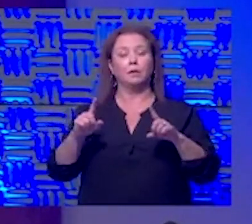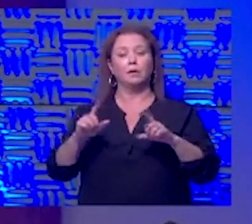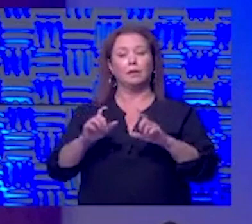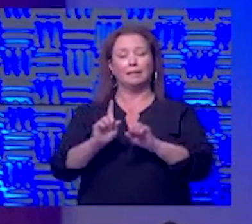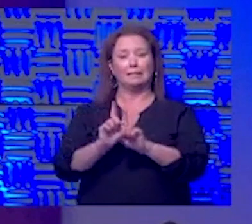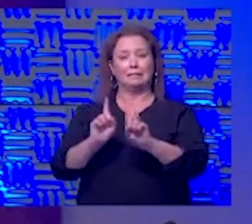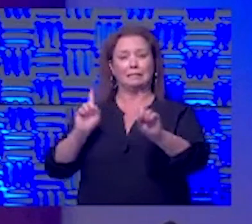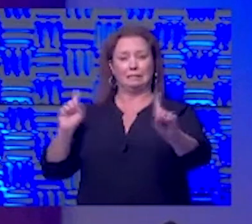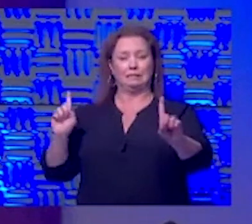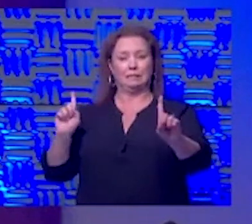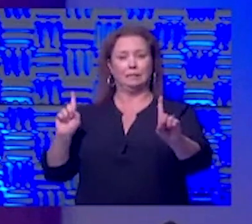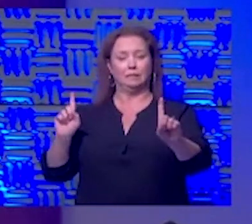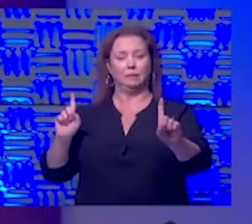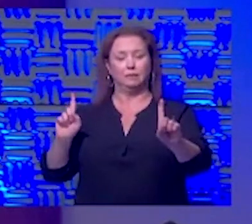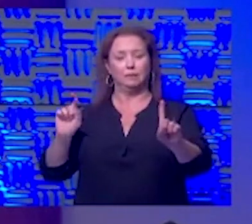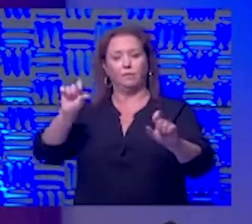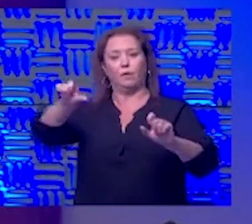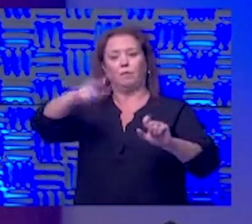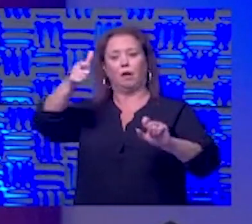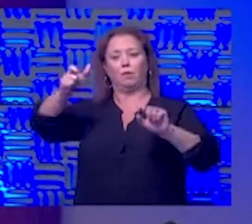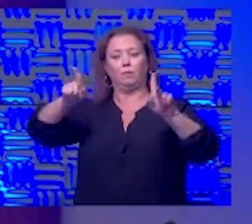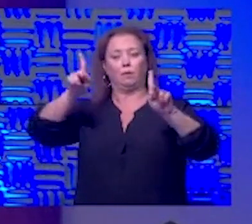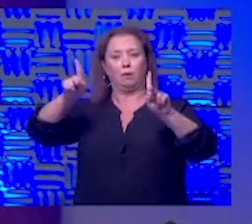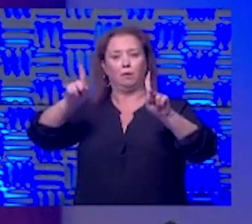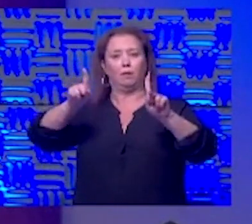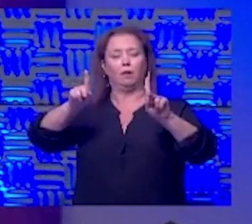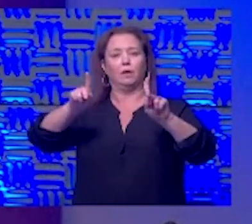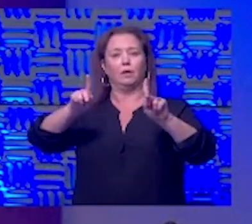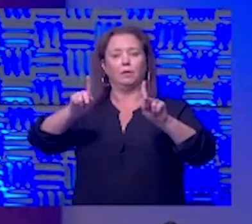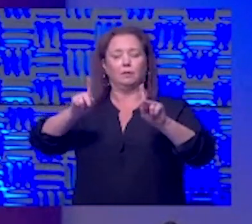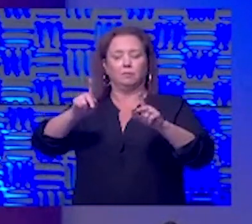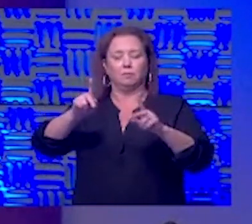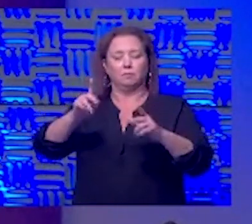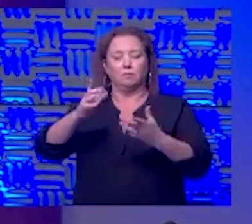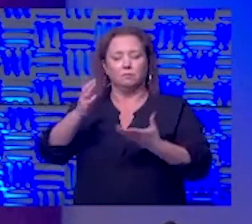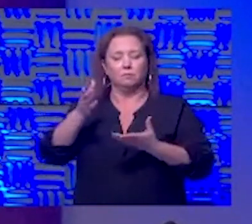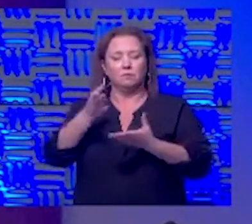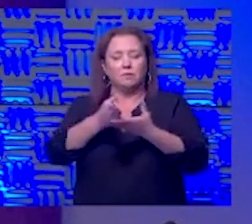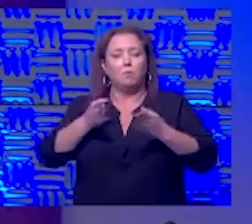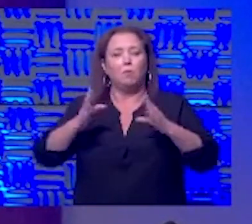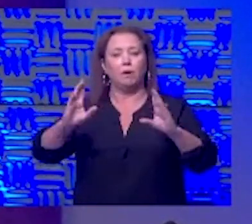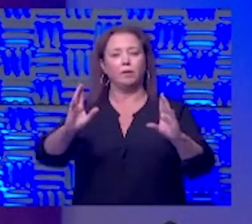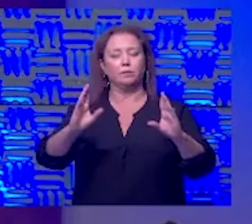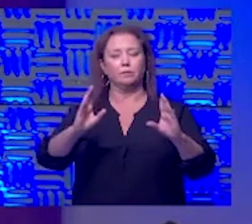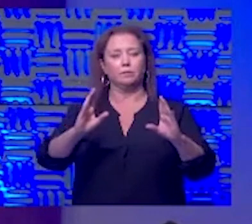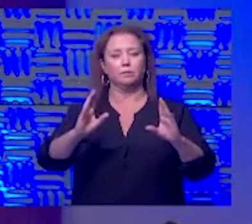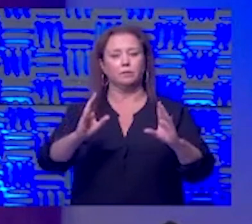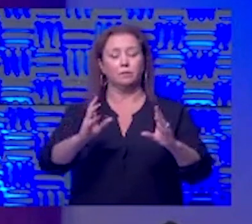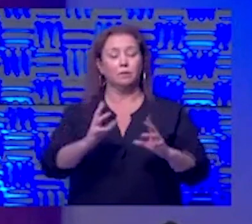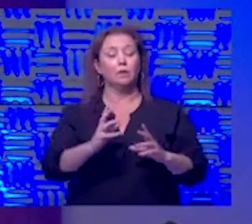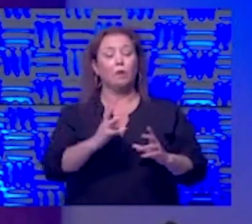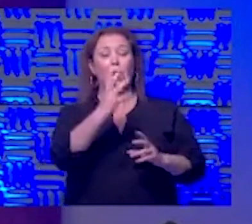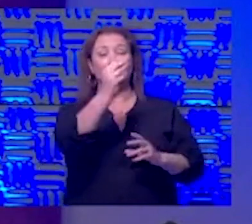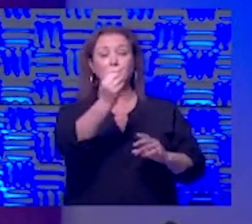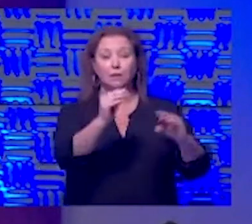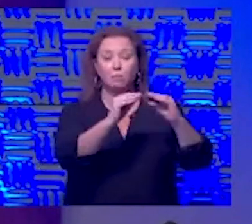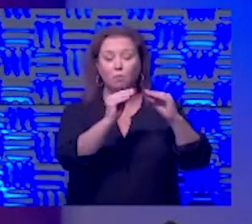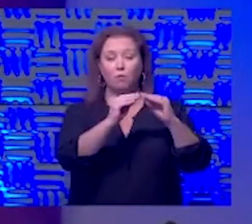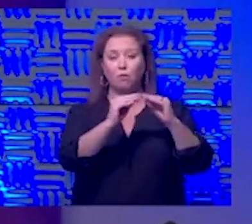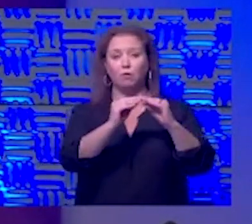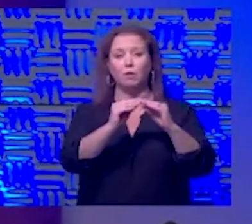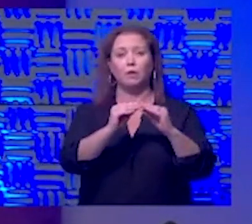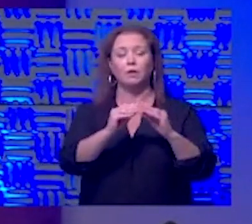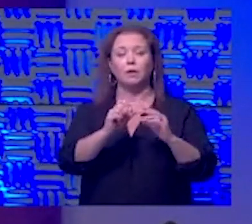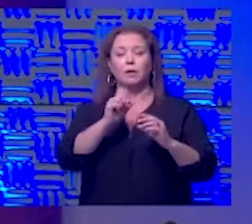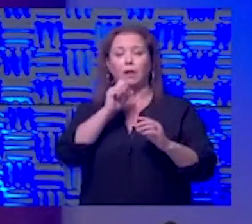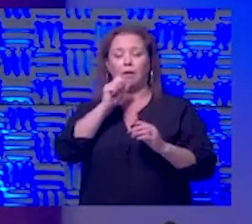their distance from others in the family to some extent, doing more things outside, not spending